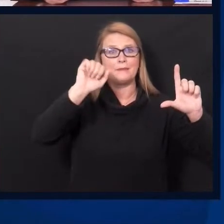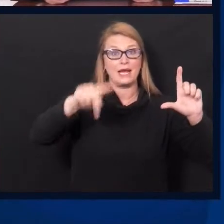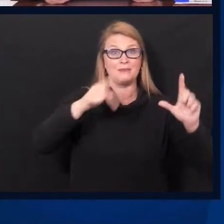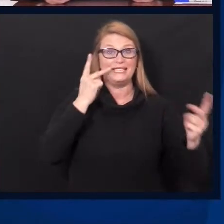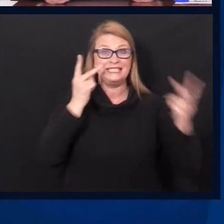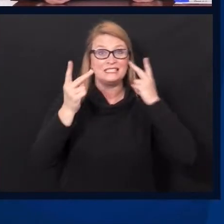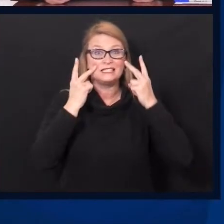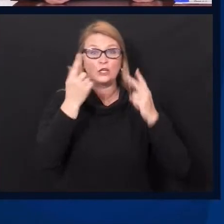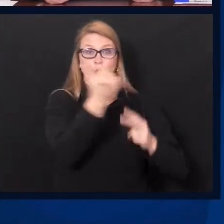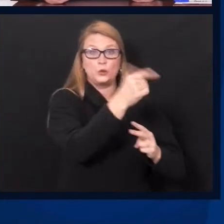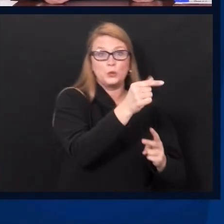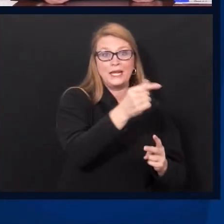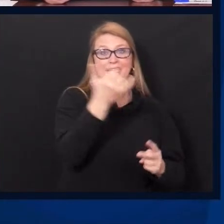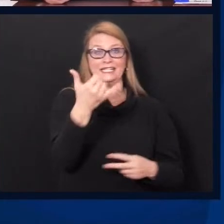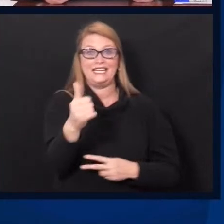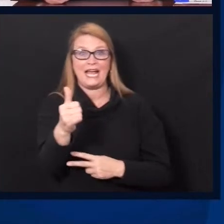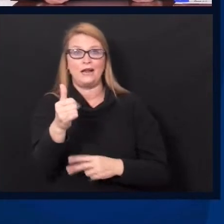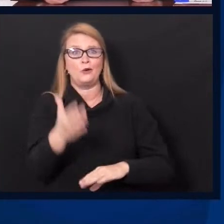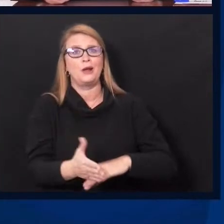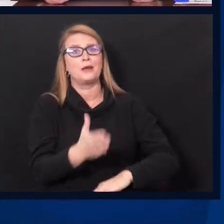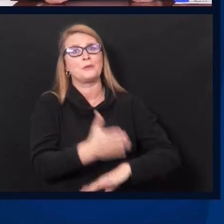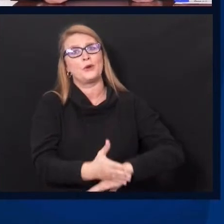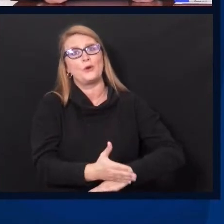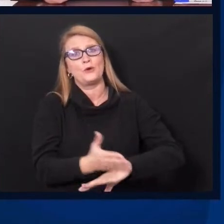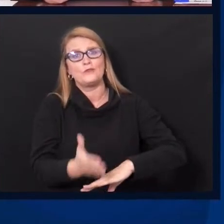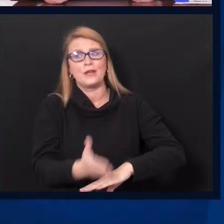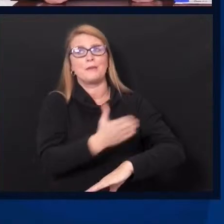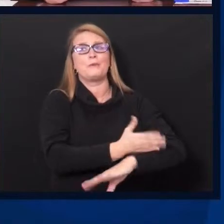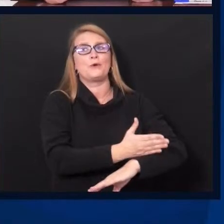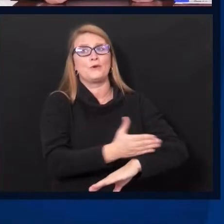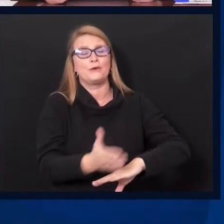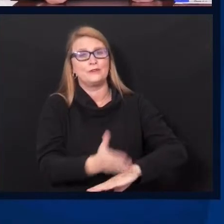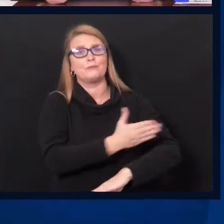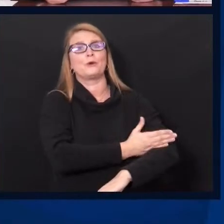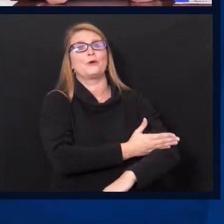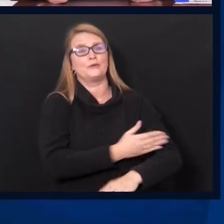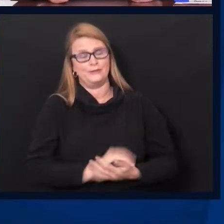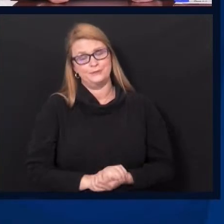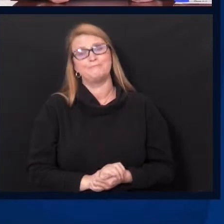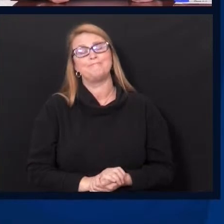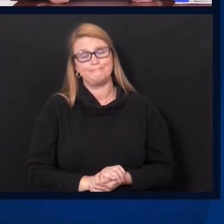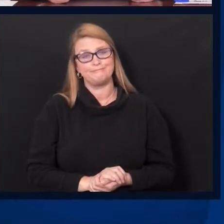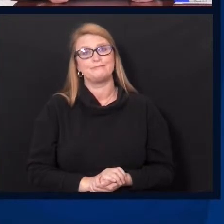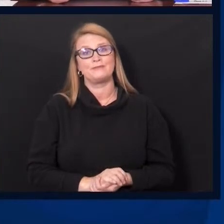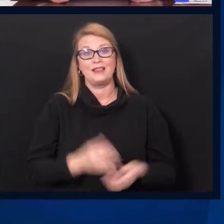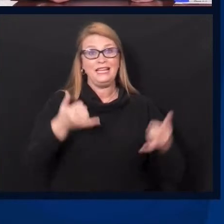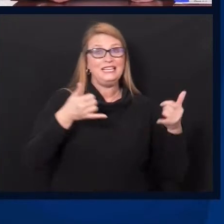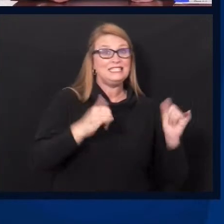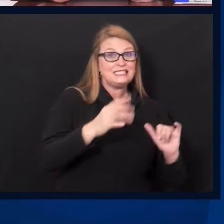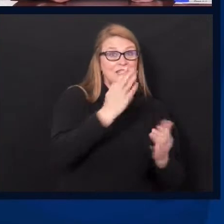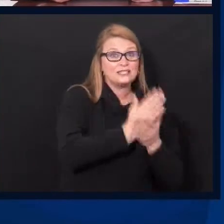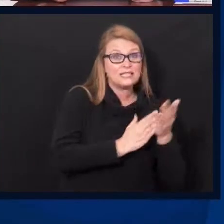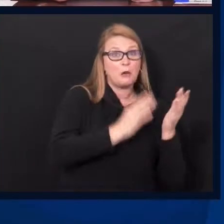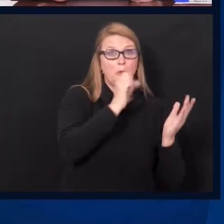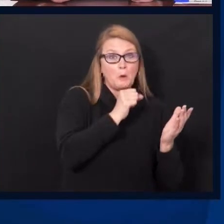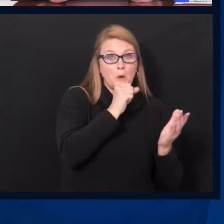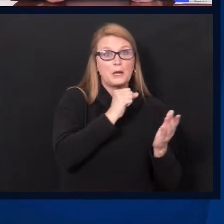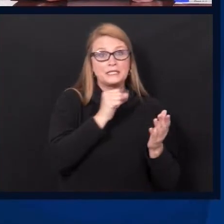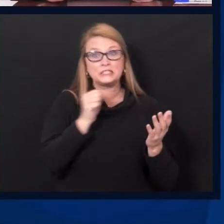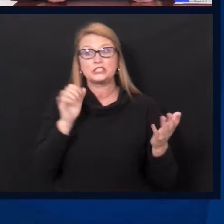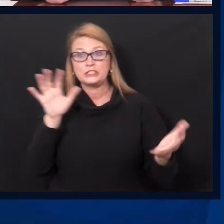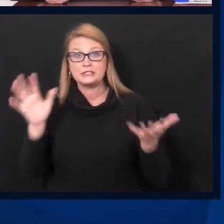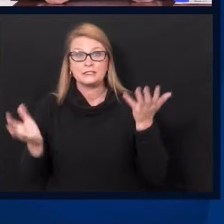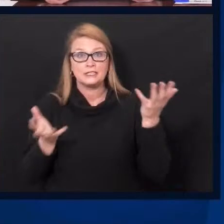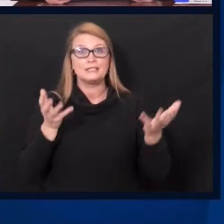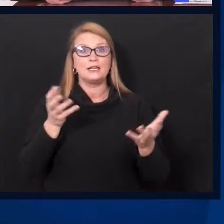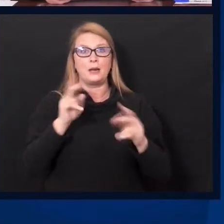yellow counties. Isn't it getting better and better and better? You know, still in the orange and still in the red, look